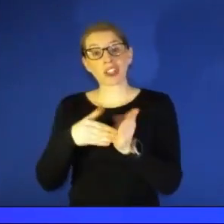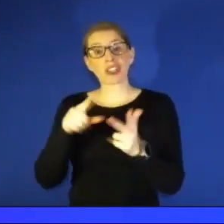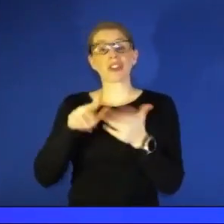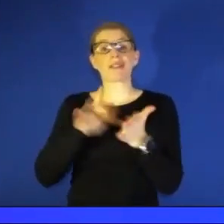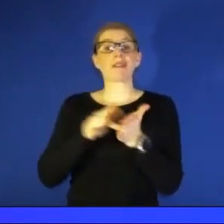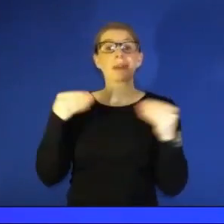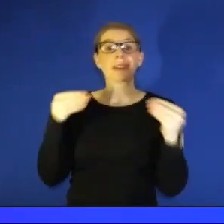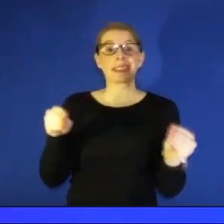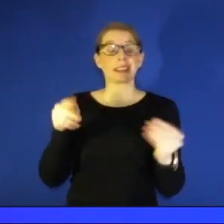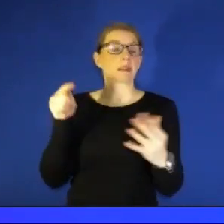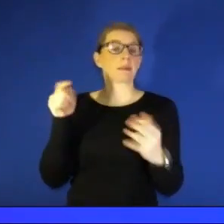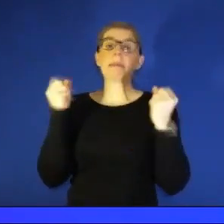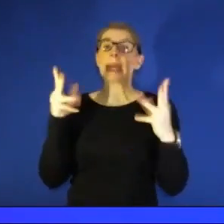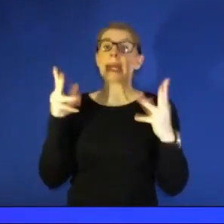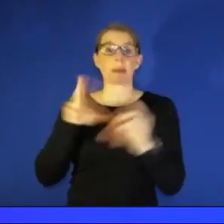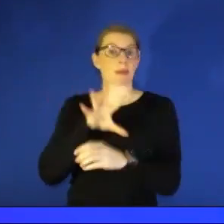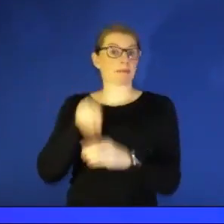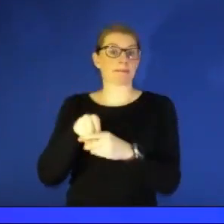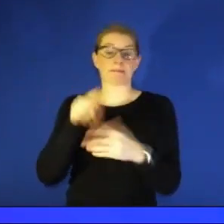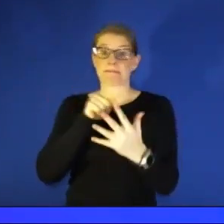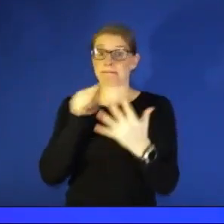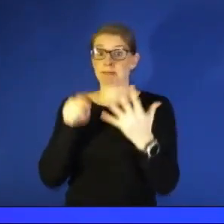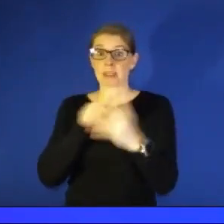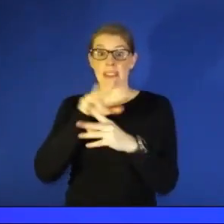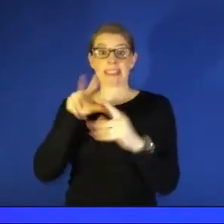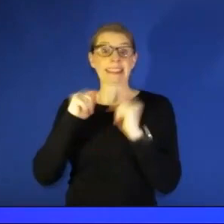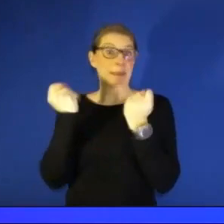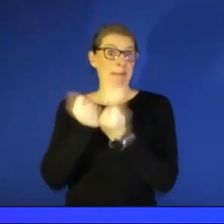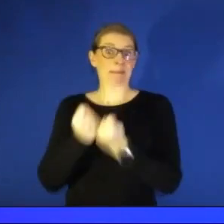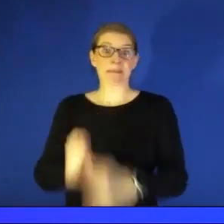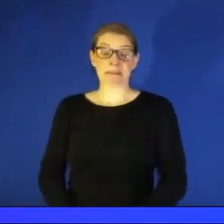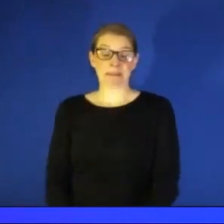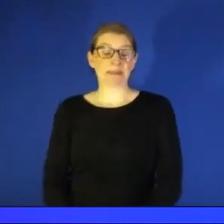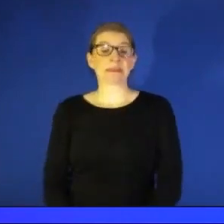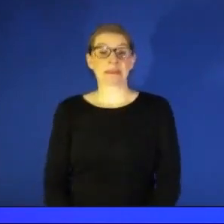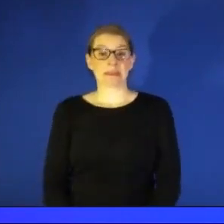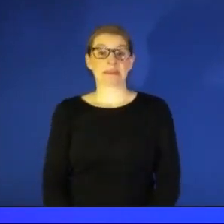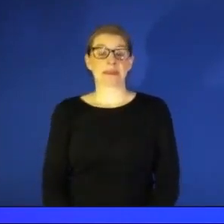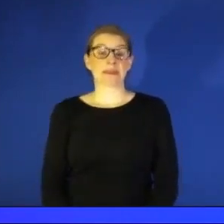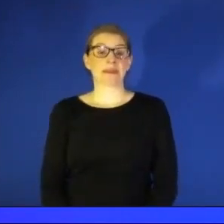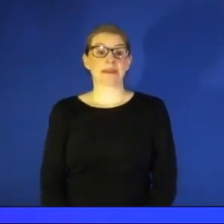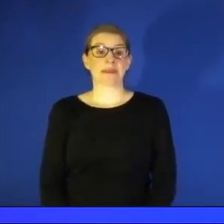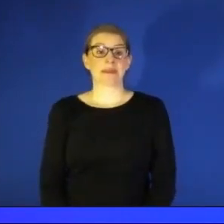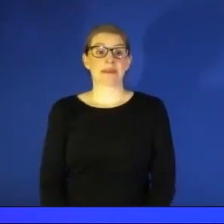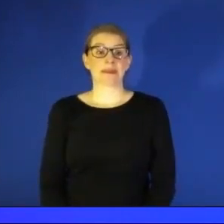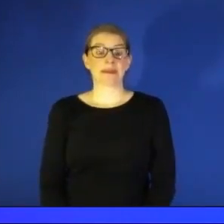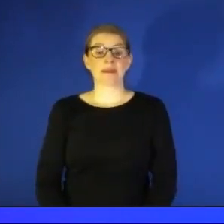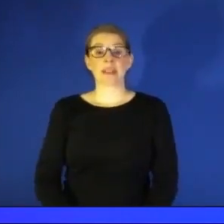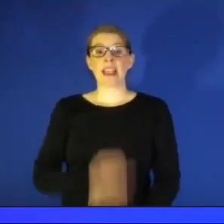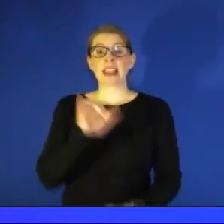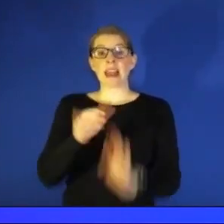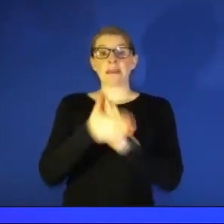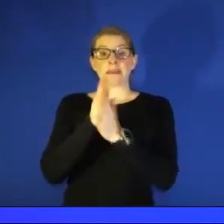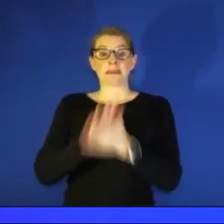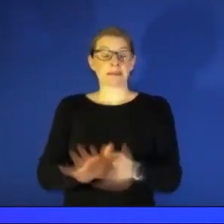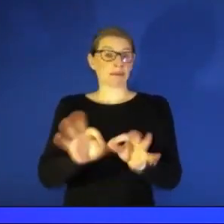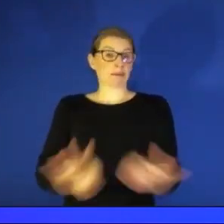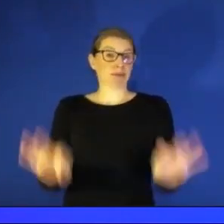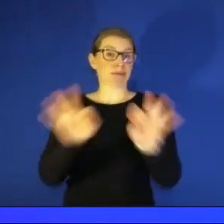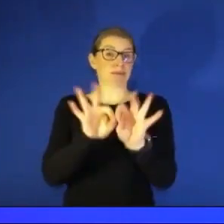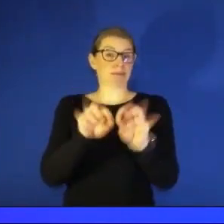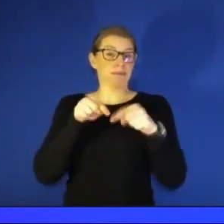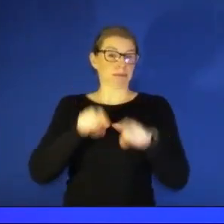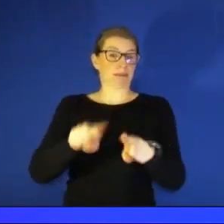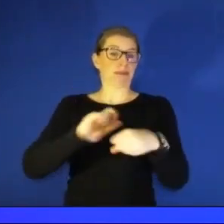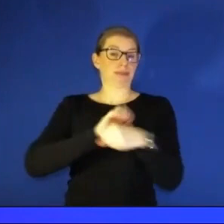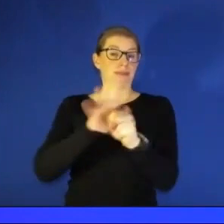name it. They're working all together as a team, and that just became really, really critical during the pandemic,